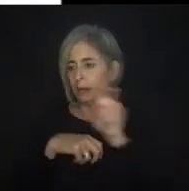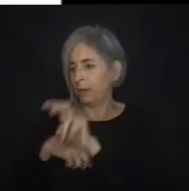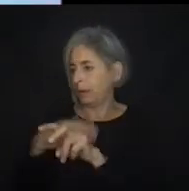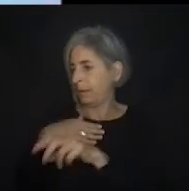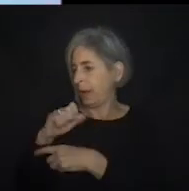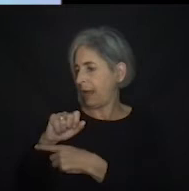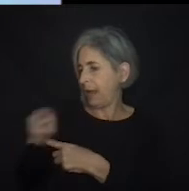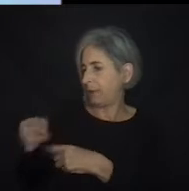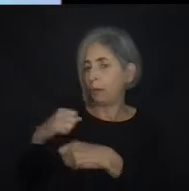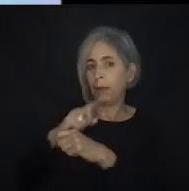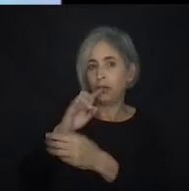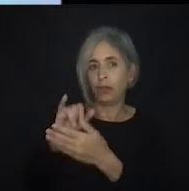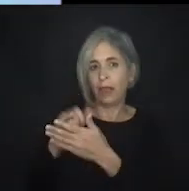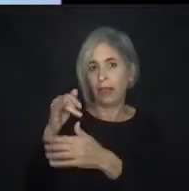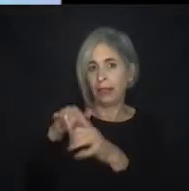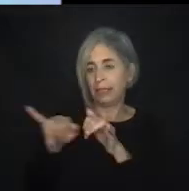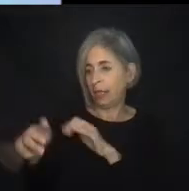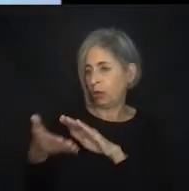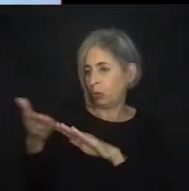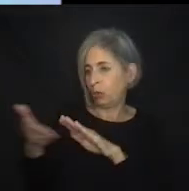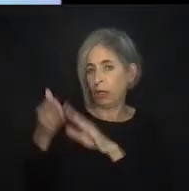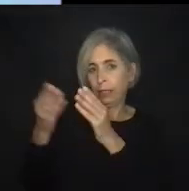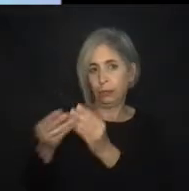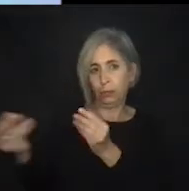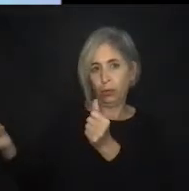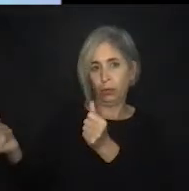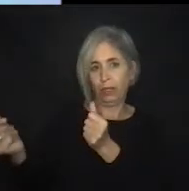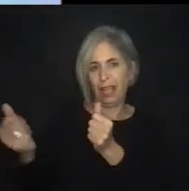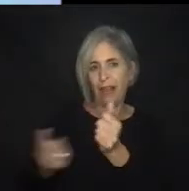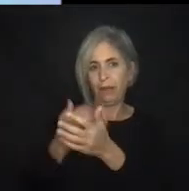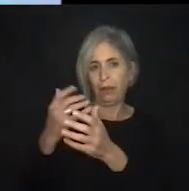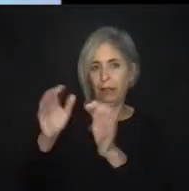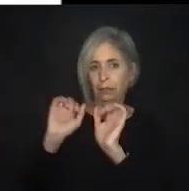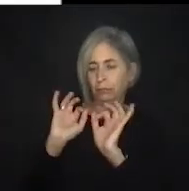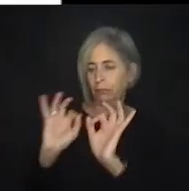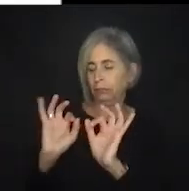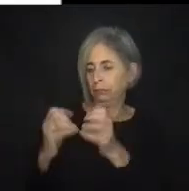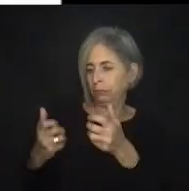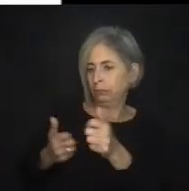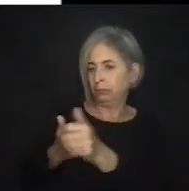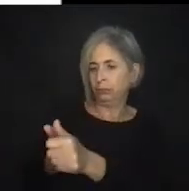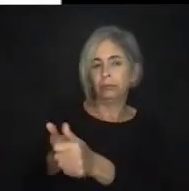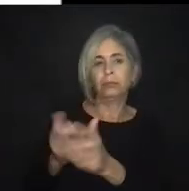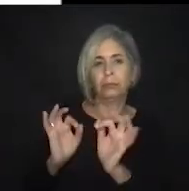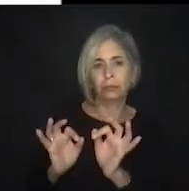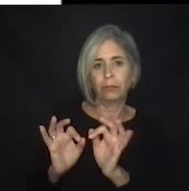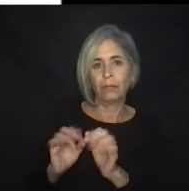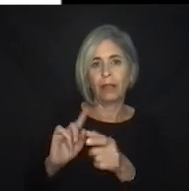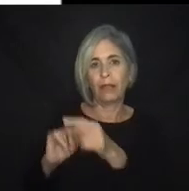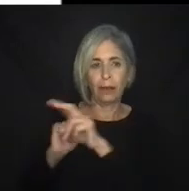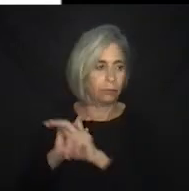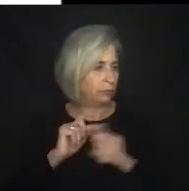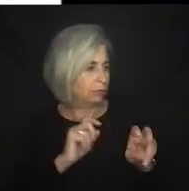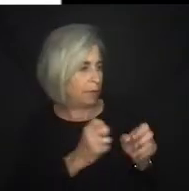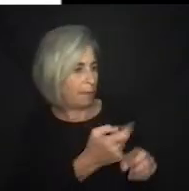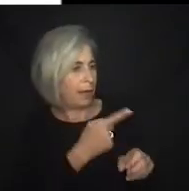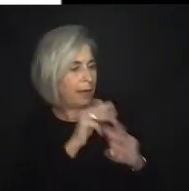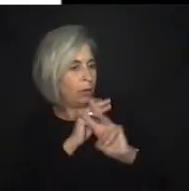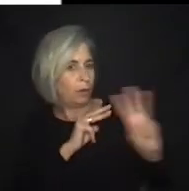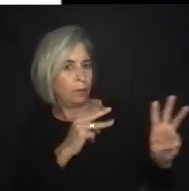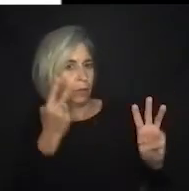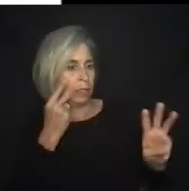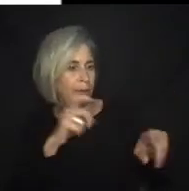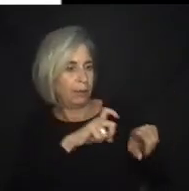my app just to make sure things are still running smoothly and everything is mapping pretty well. And now hopping back into the Mux side, you can see